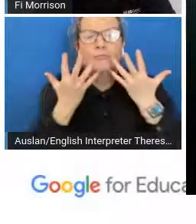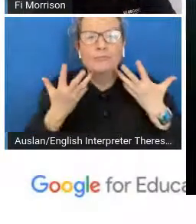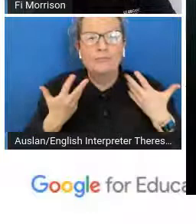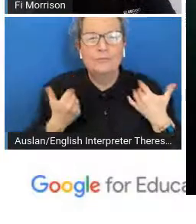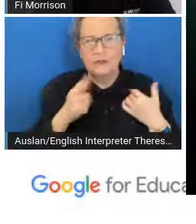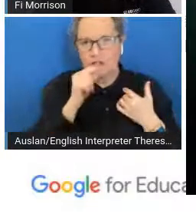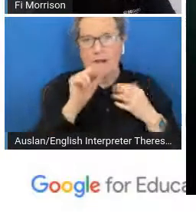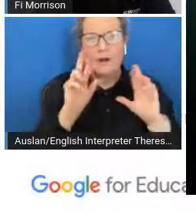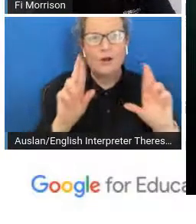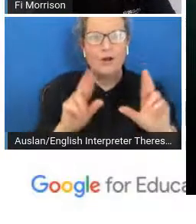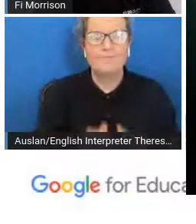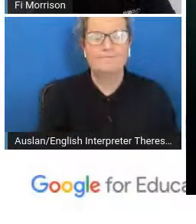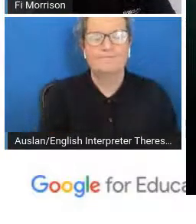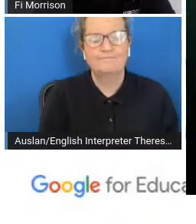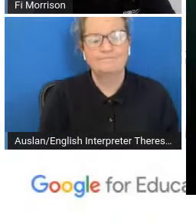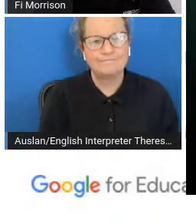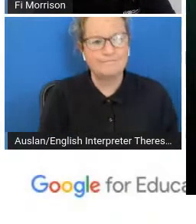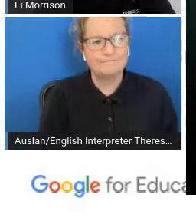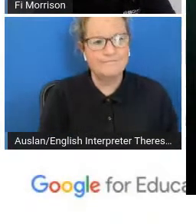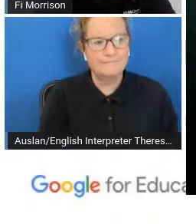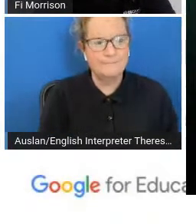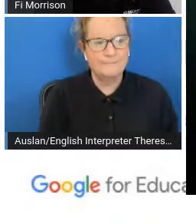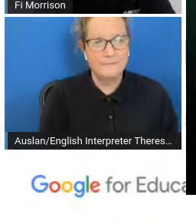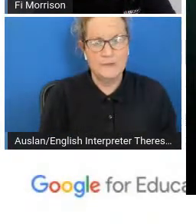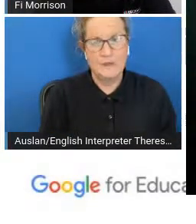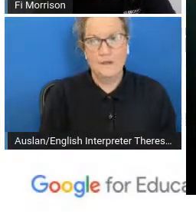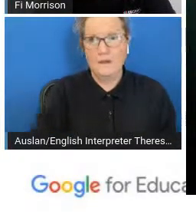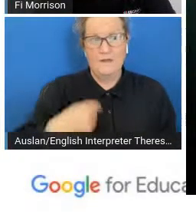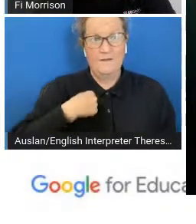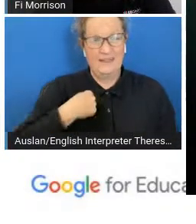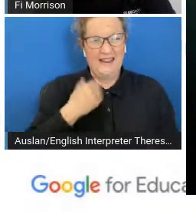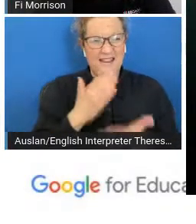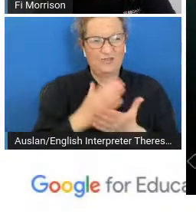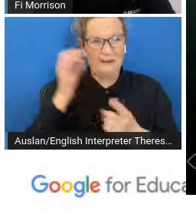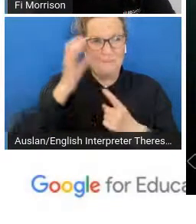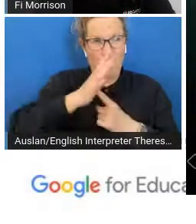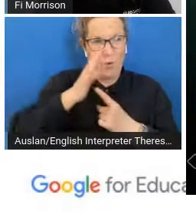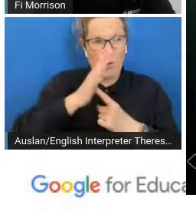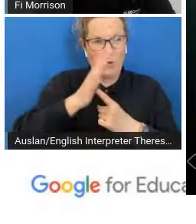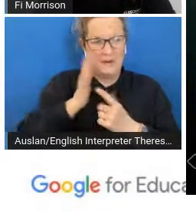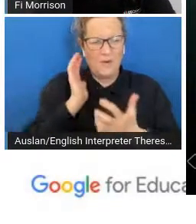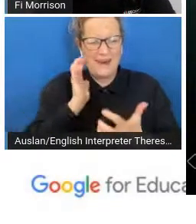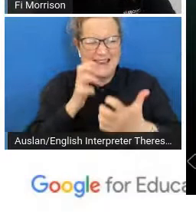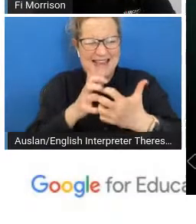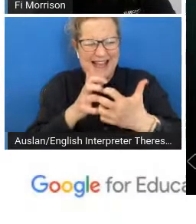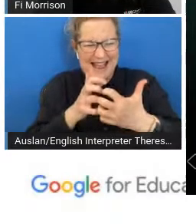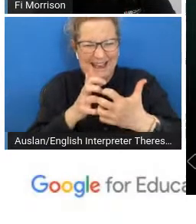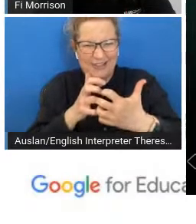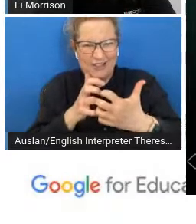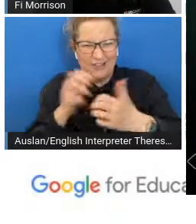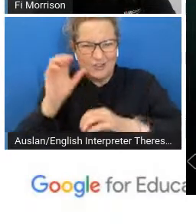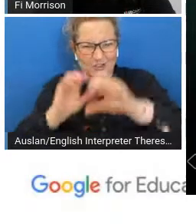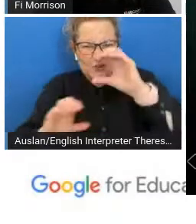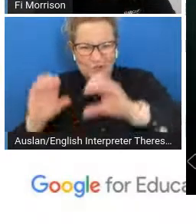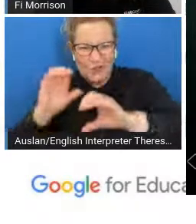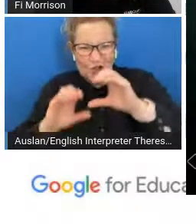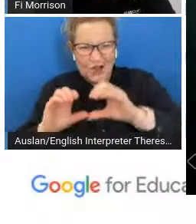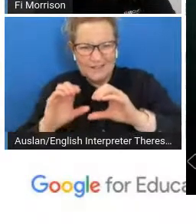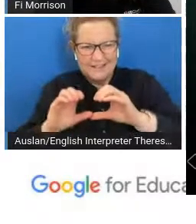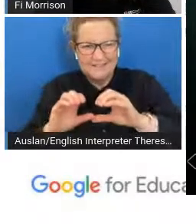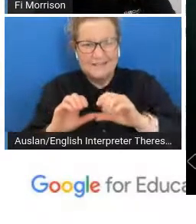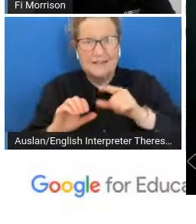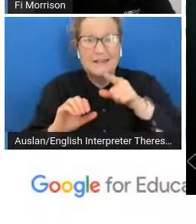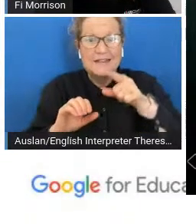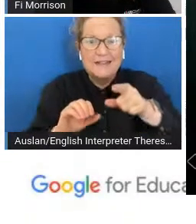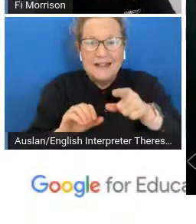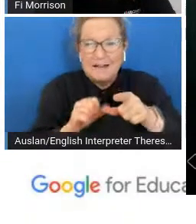For me, it's really important that we engage our deadly scientists. So here's Mr. Dan Sultan and myself, who needs a haircut at